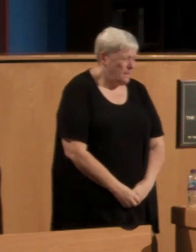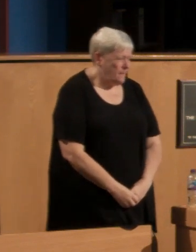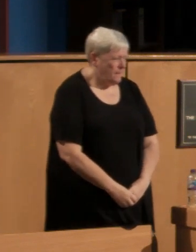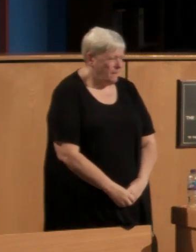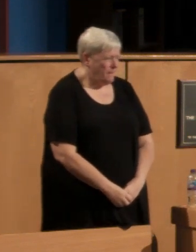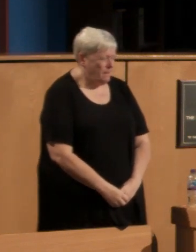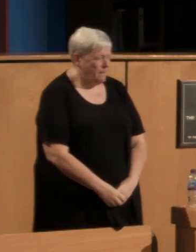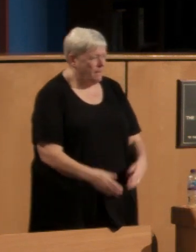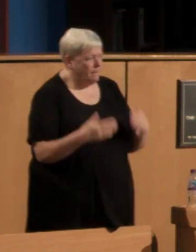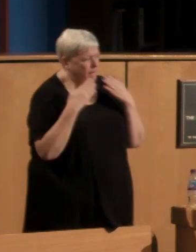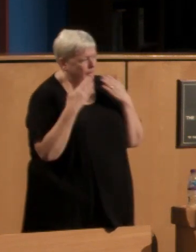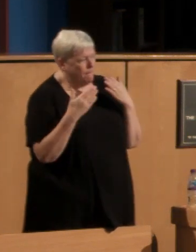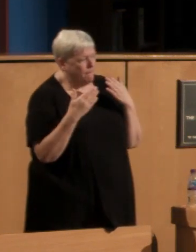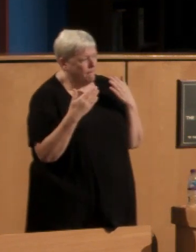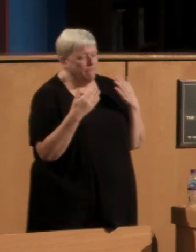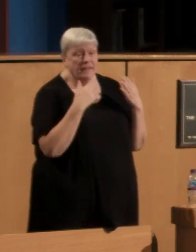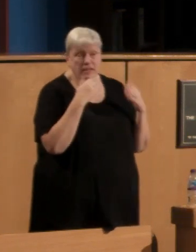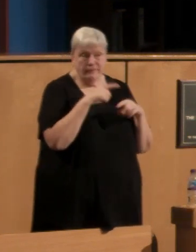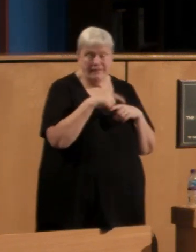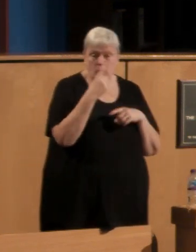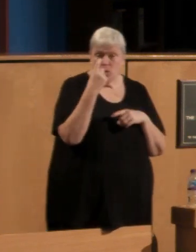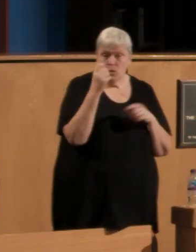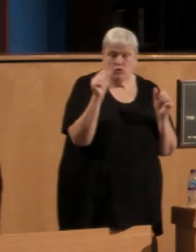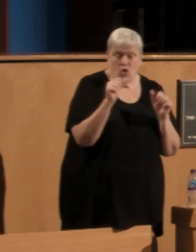It's great. Okay, I think we have just enough time for one more short